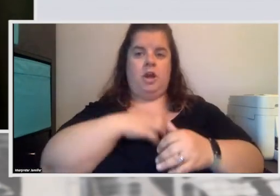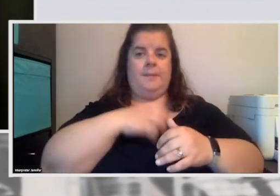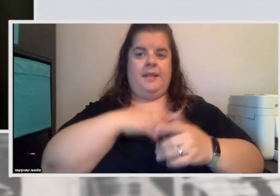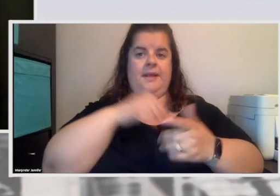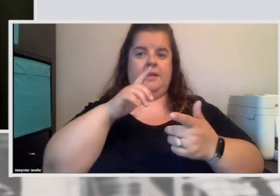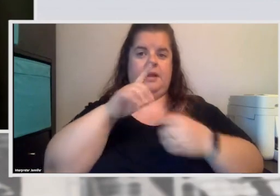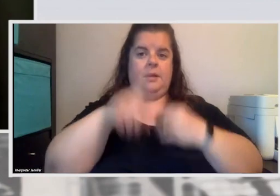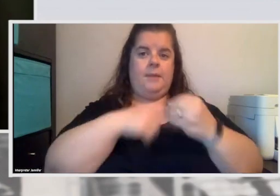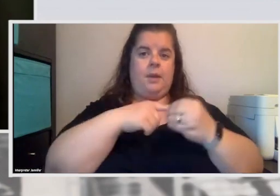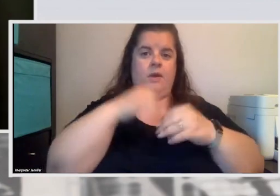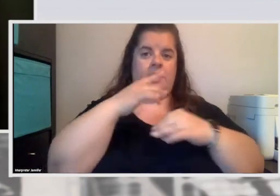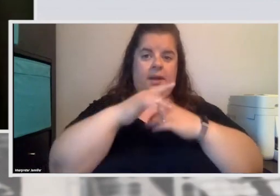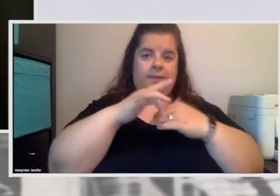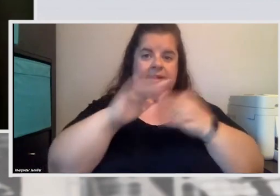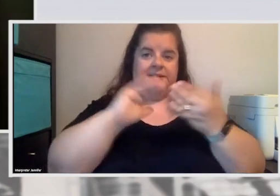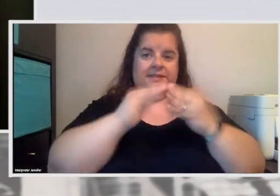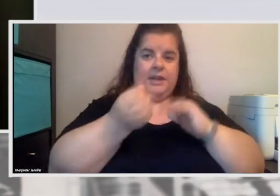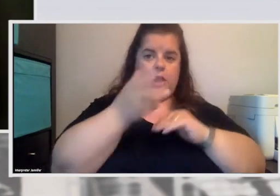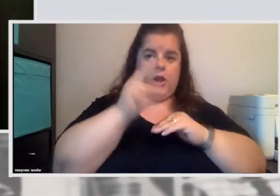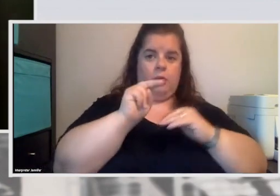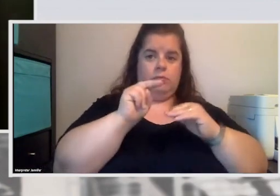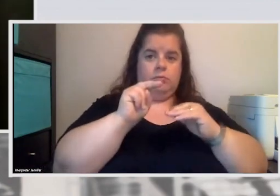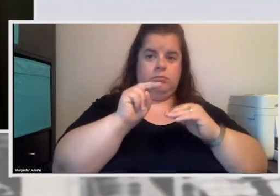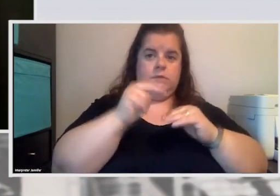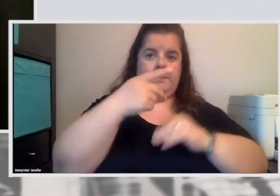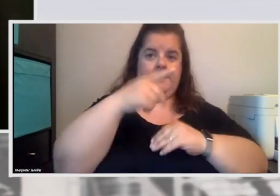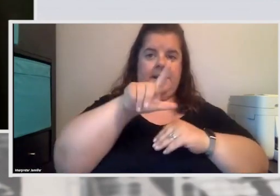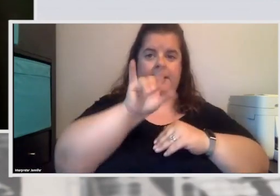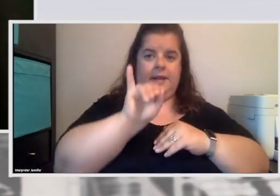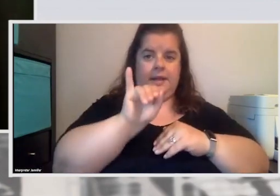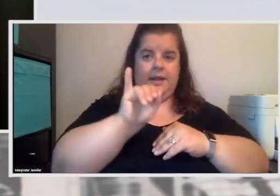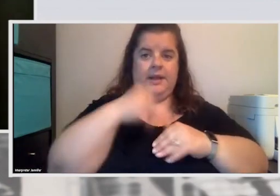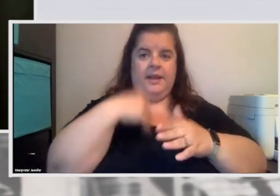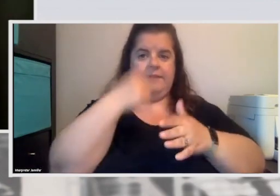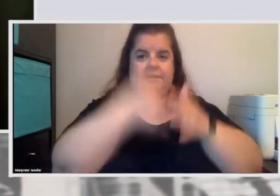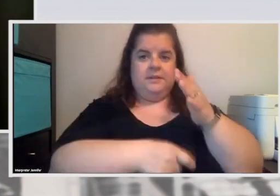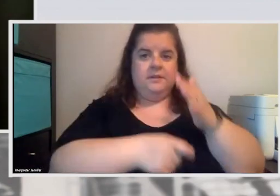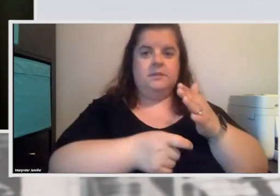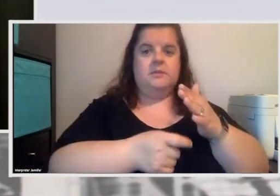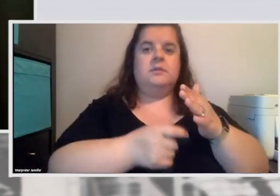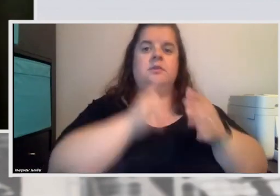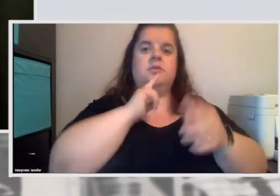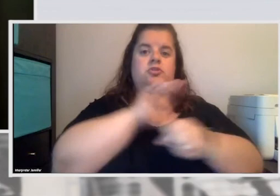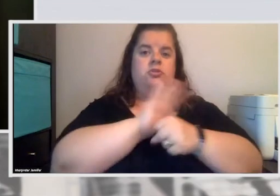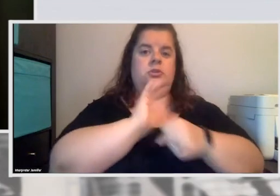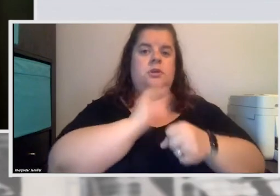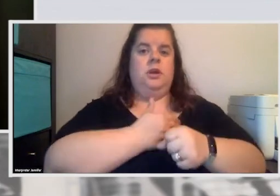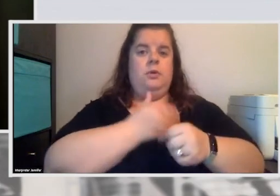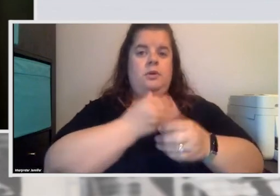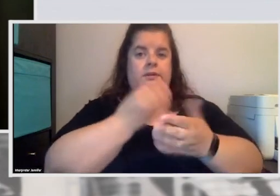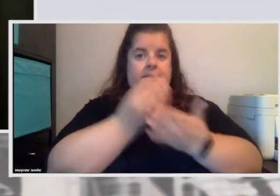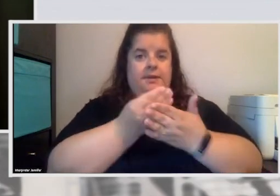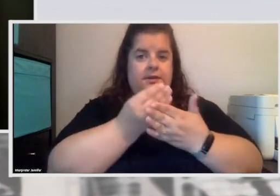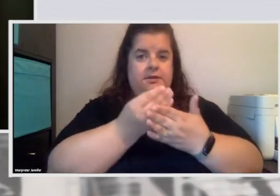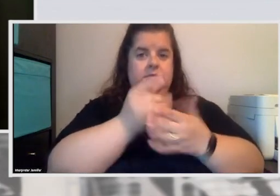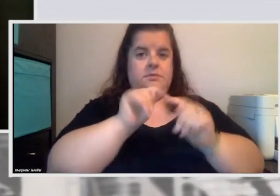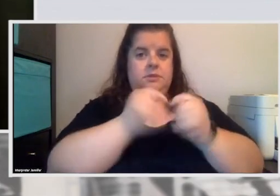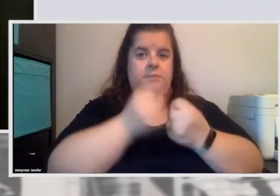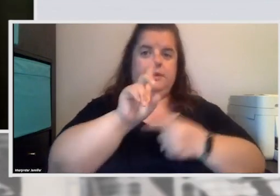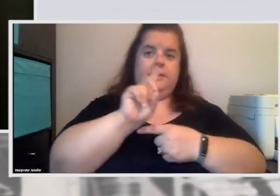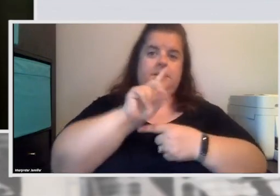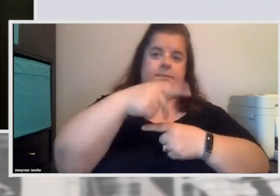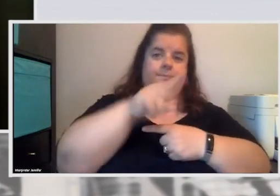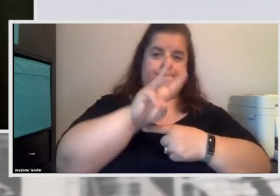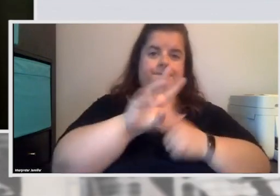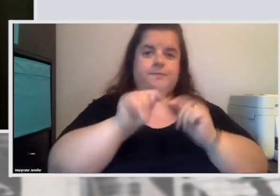vacant city-owned property, PLI does issue citations, ensures that our finance team and DPW team know